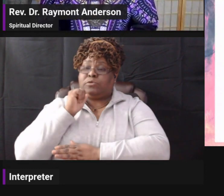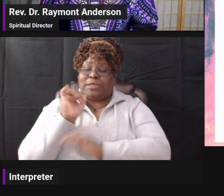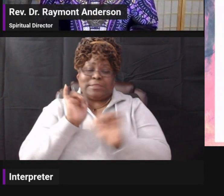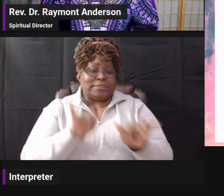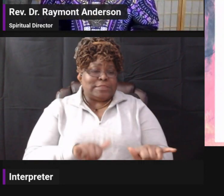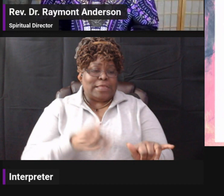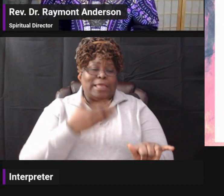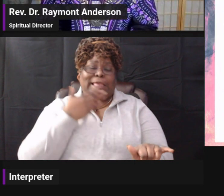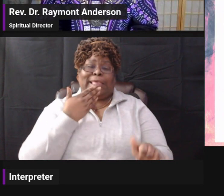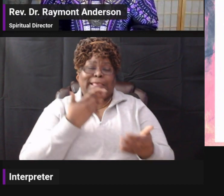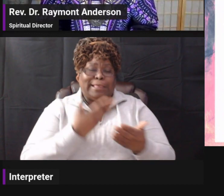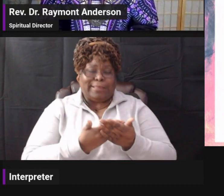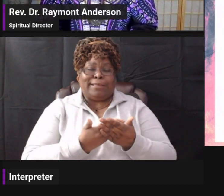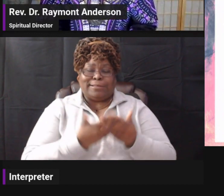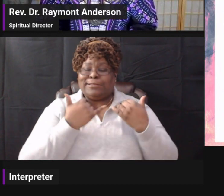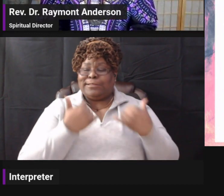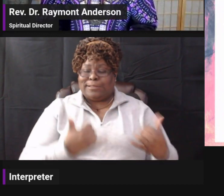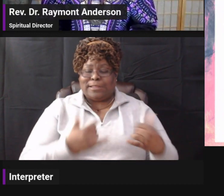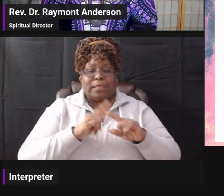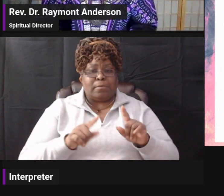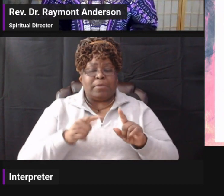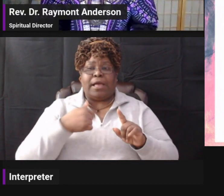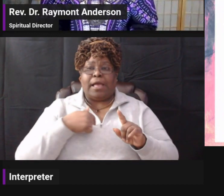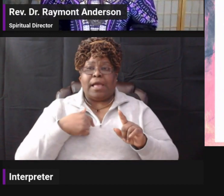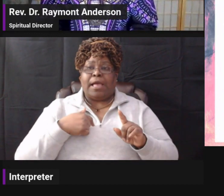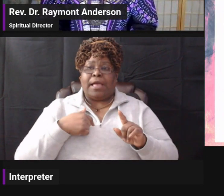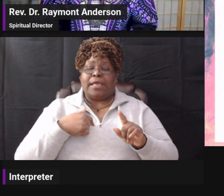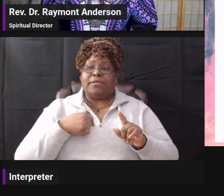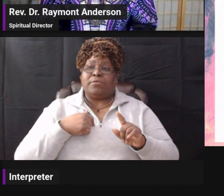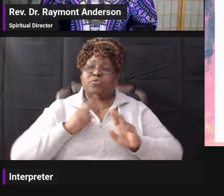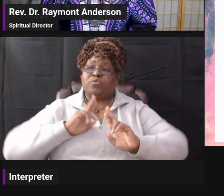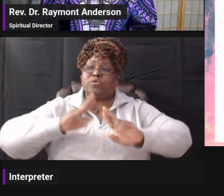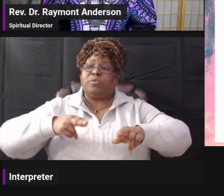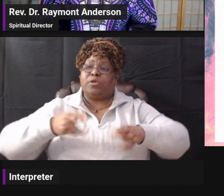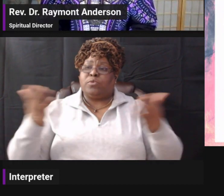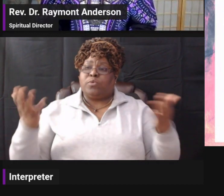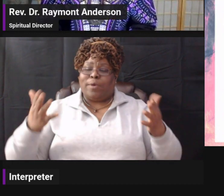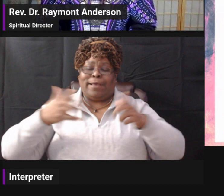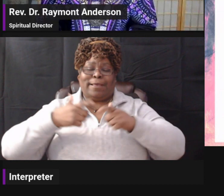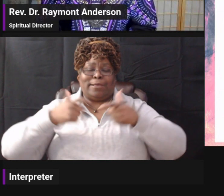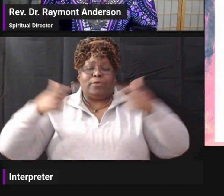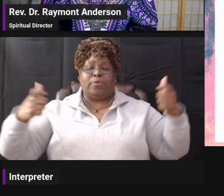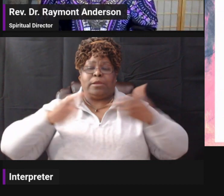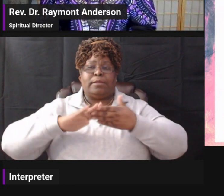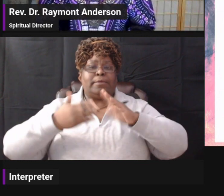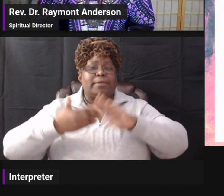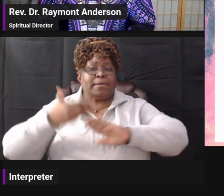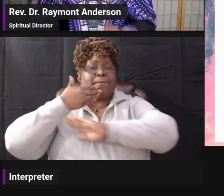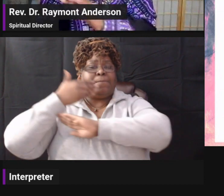I choose not to remain at good today, but rather to answer the call to greatness.